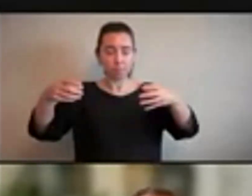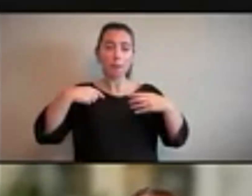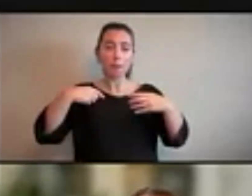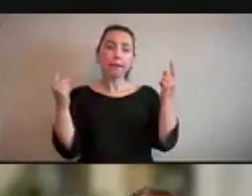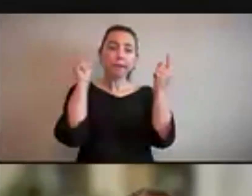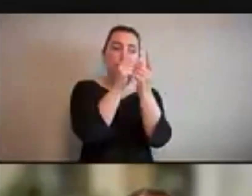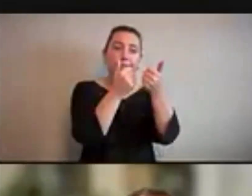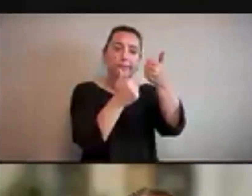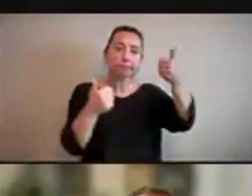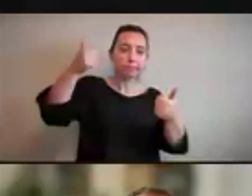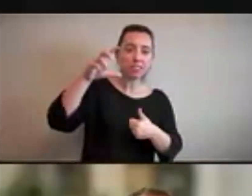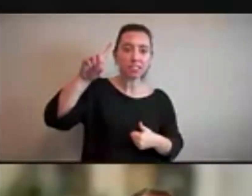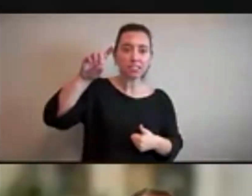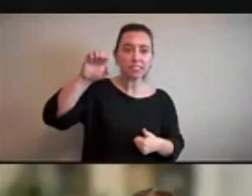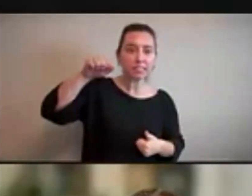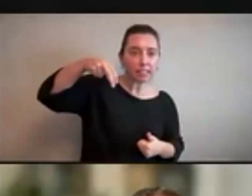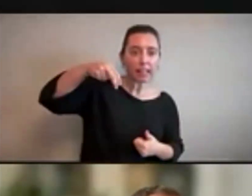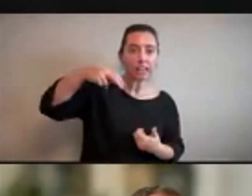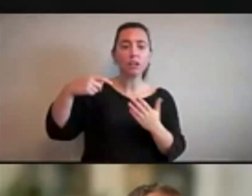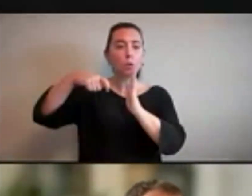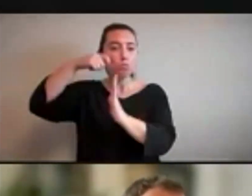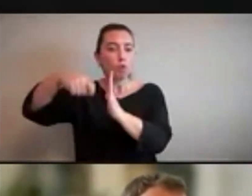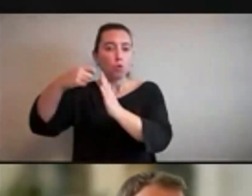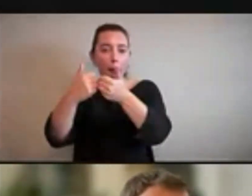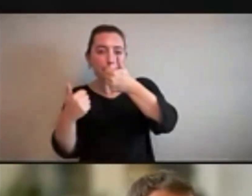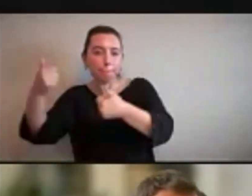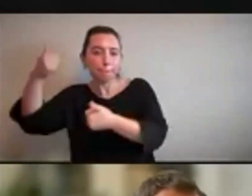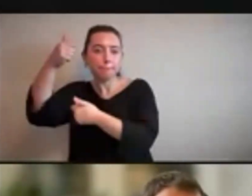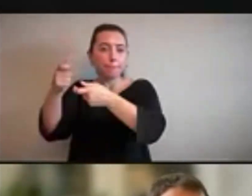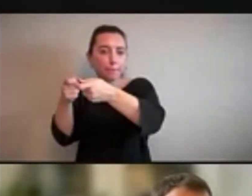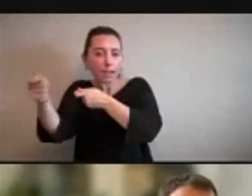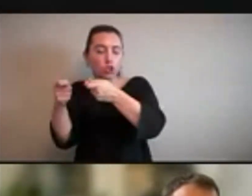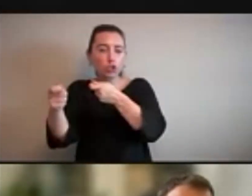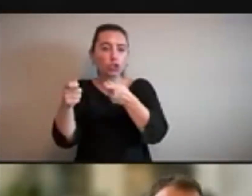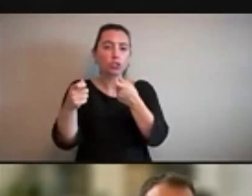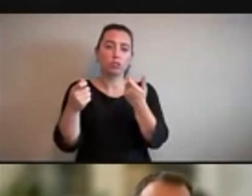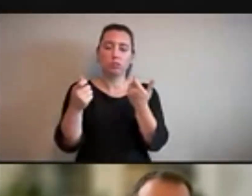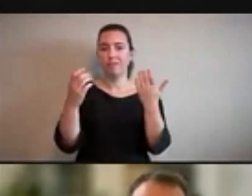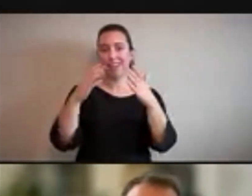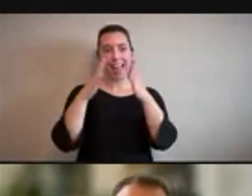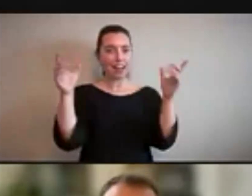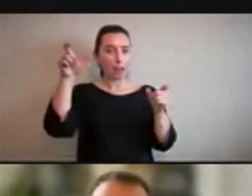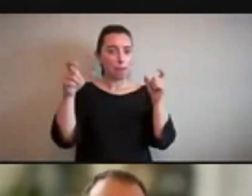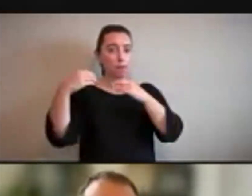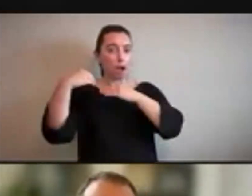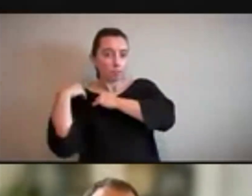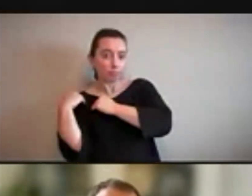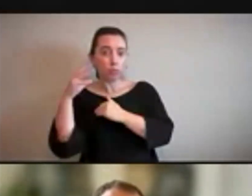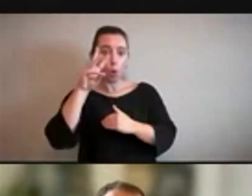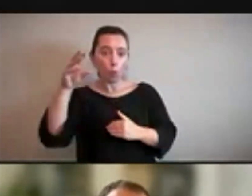speaking with the program managers of the different, website parts. The